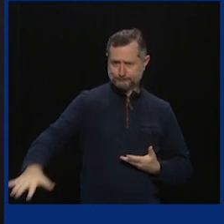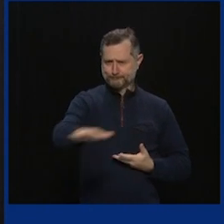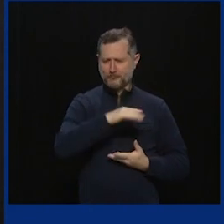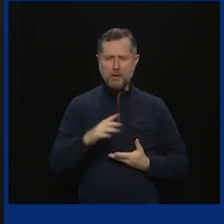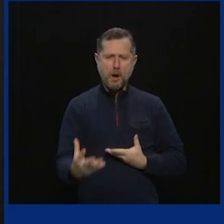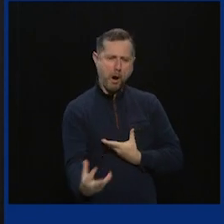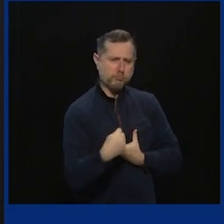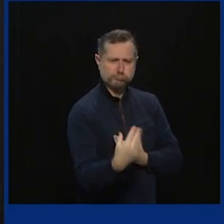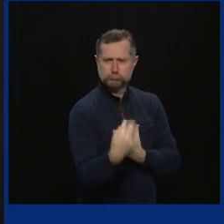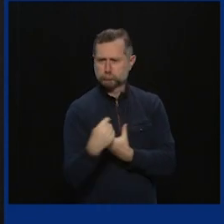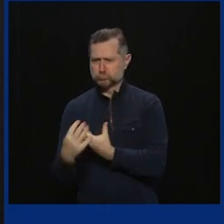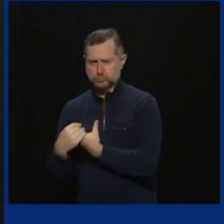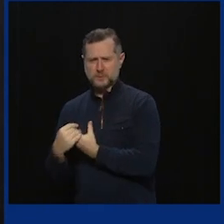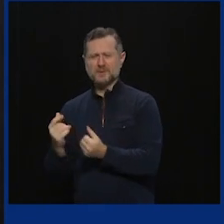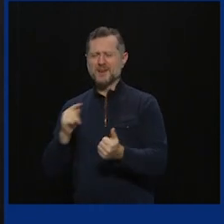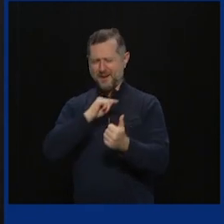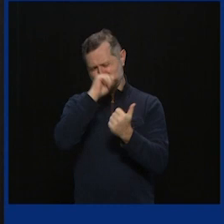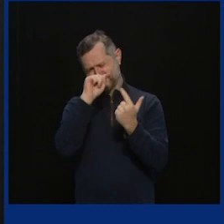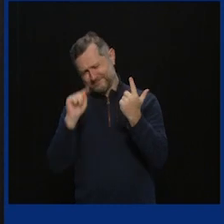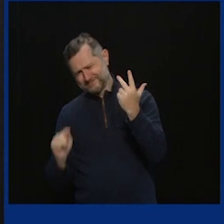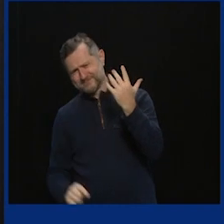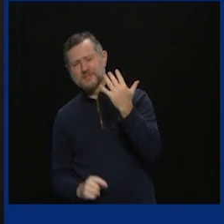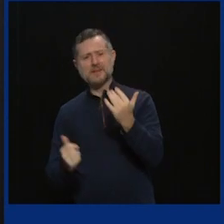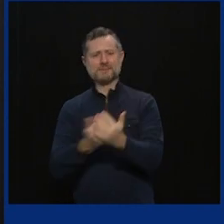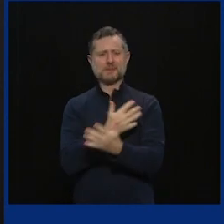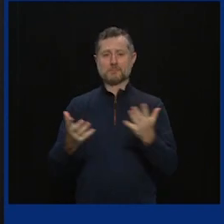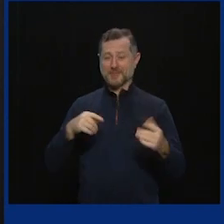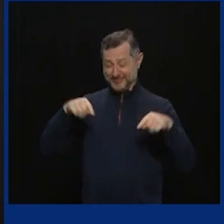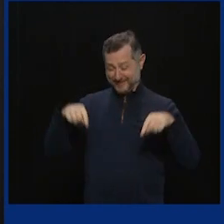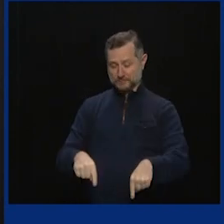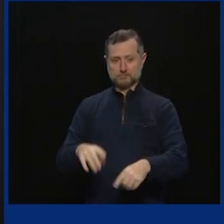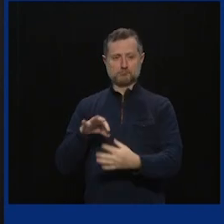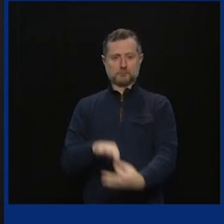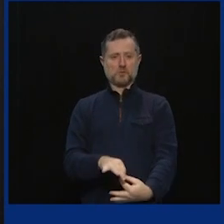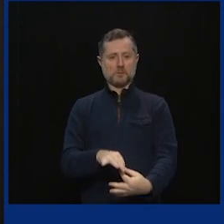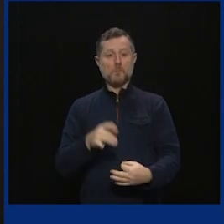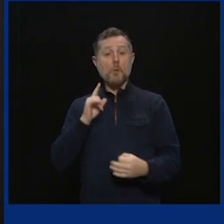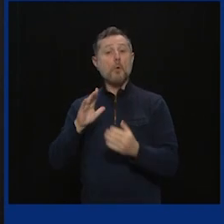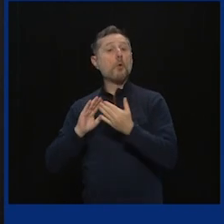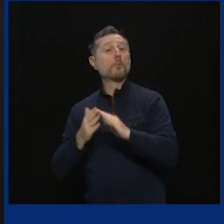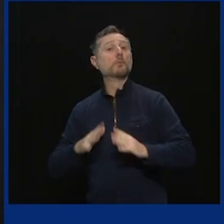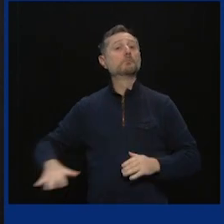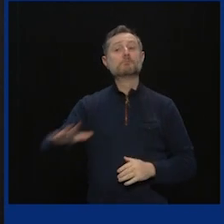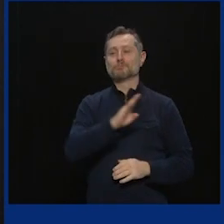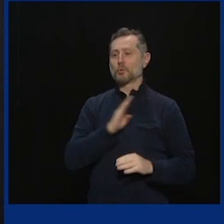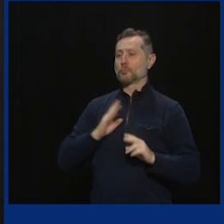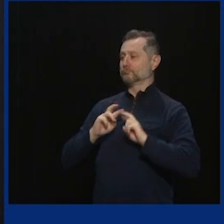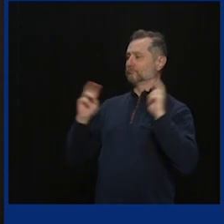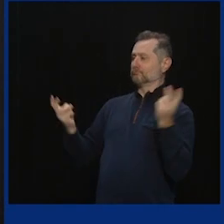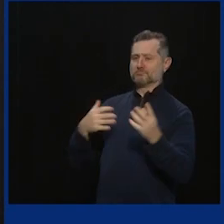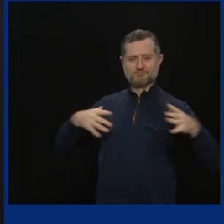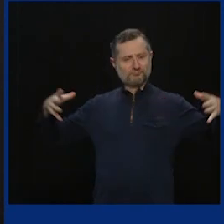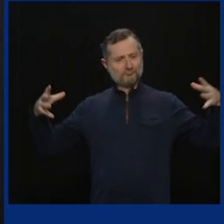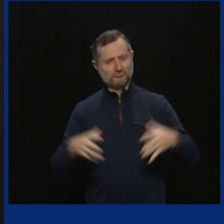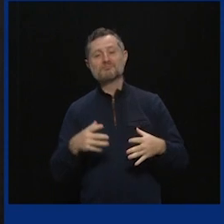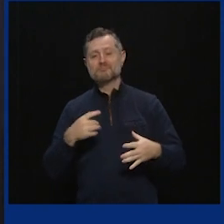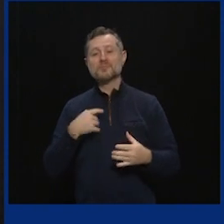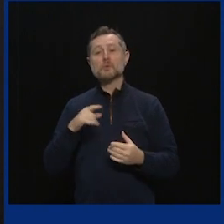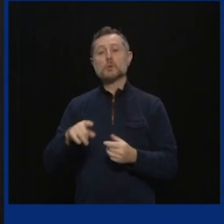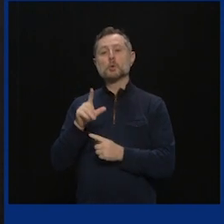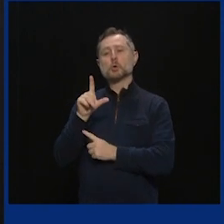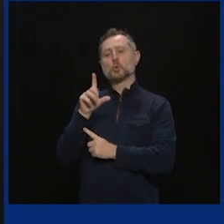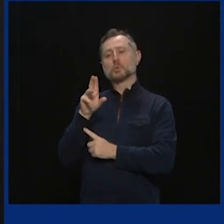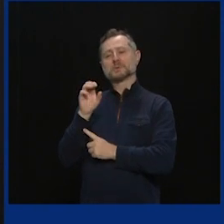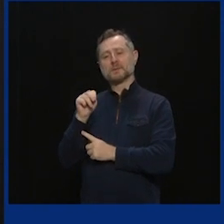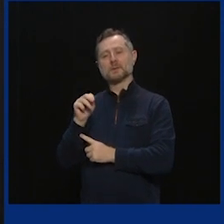participation in every single aspect of this. I also want to thank the community boards. They're represented here. Lucian Reynolds is here from Community Board 1, Tammy Meltzer